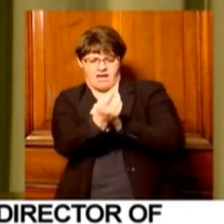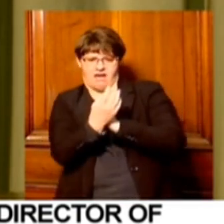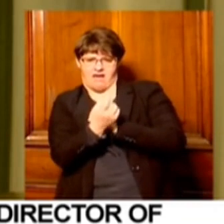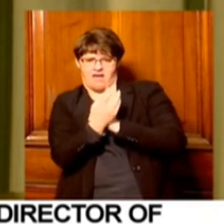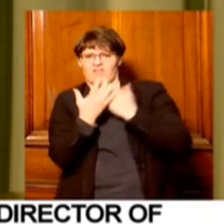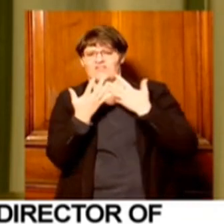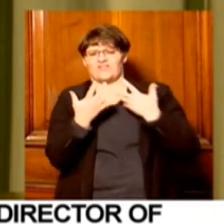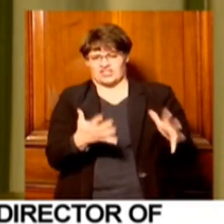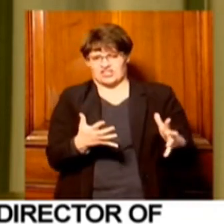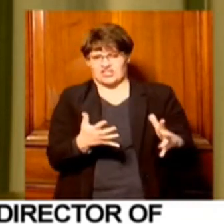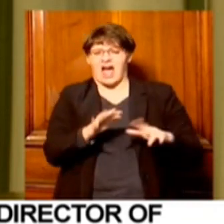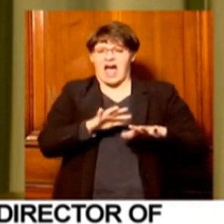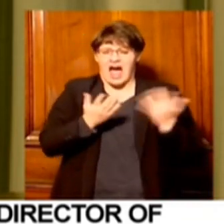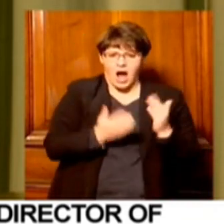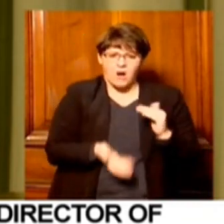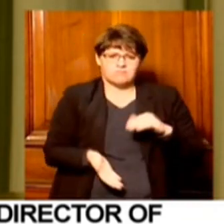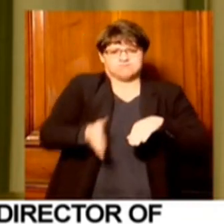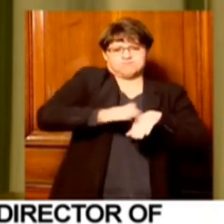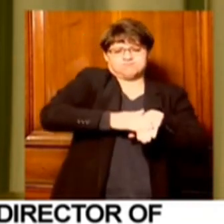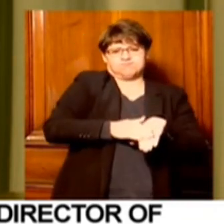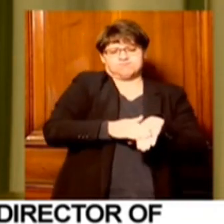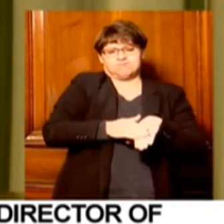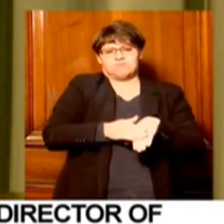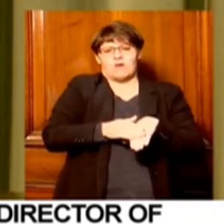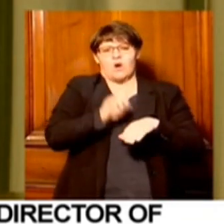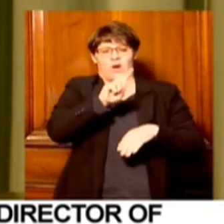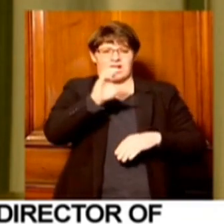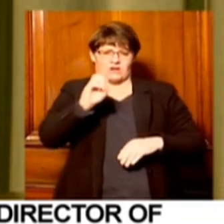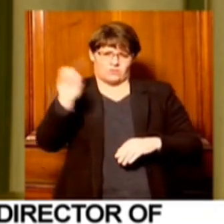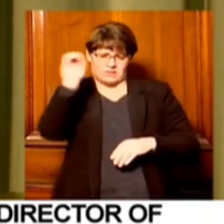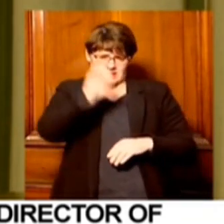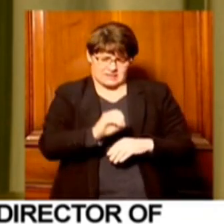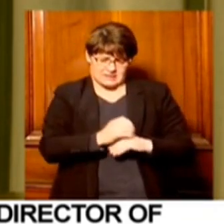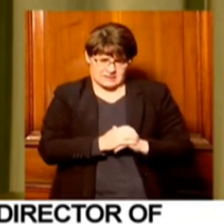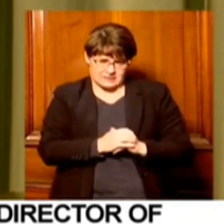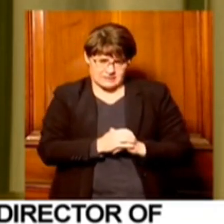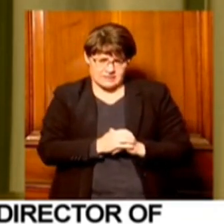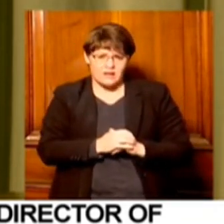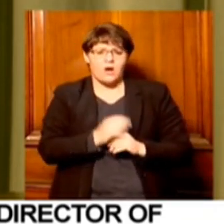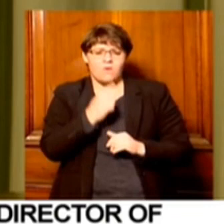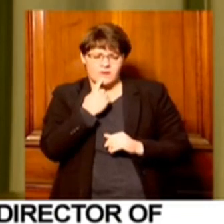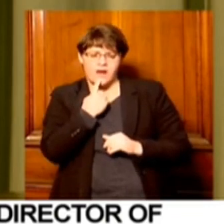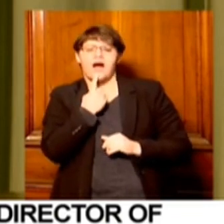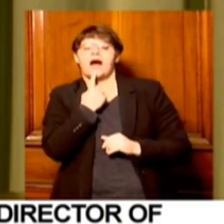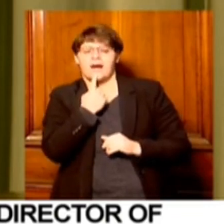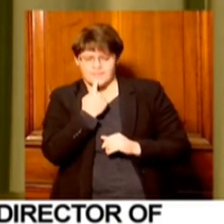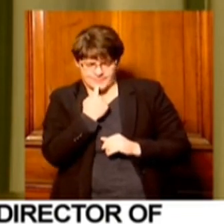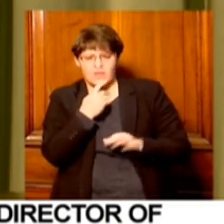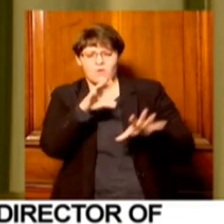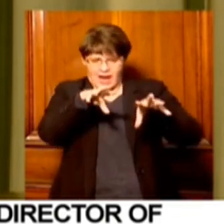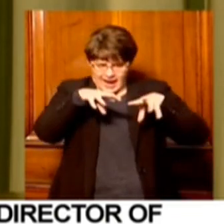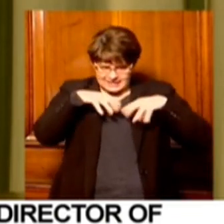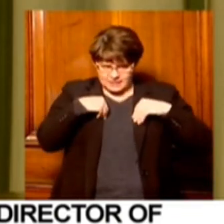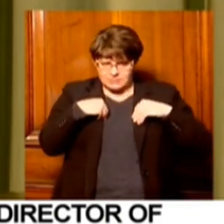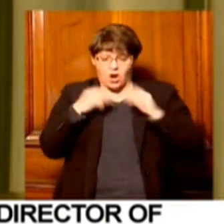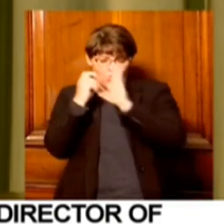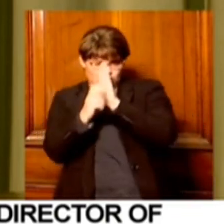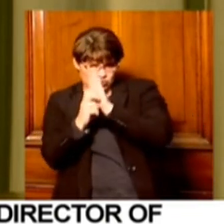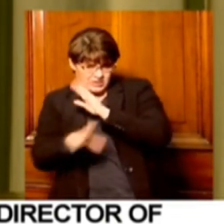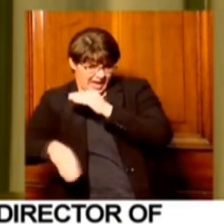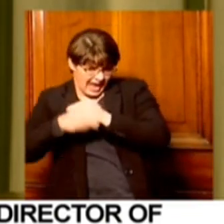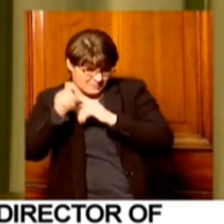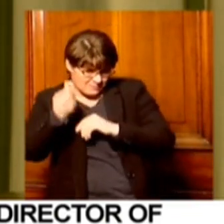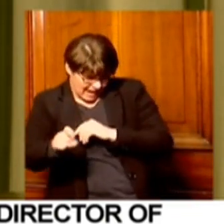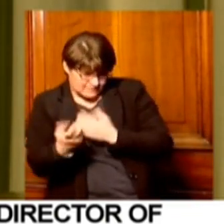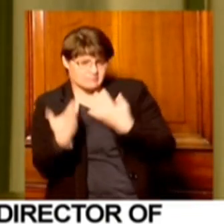the face of the increased loading capacity were duly considered and accepted and integrated and will